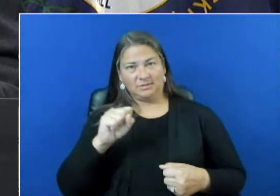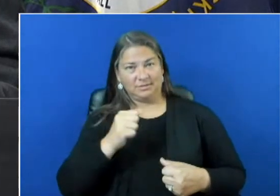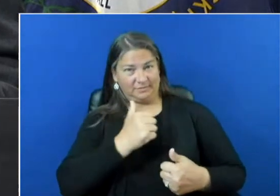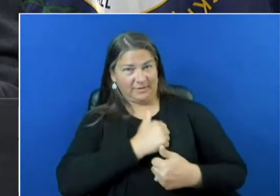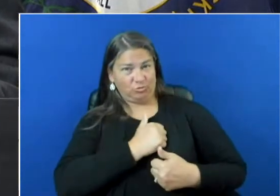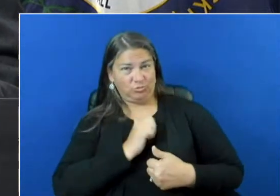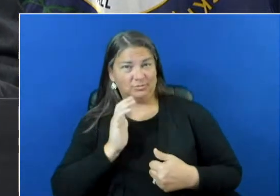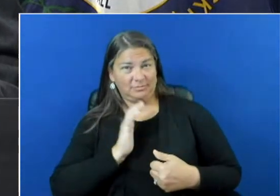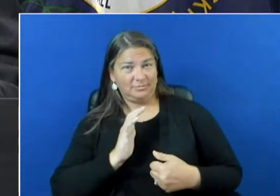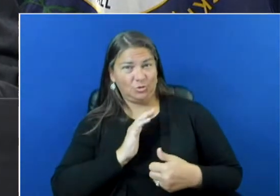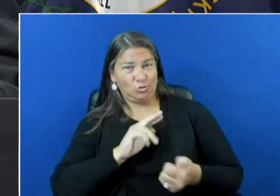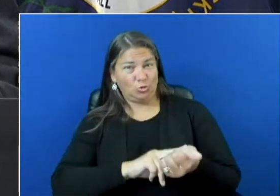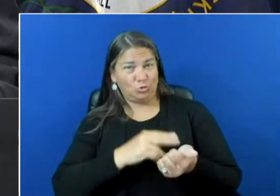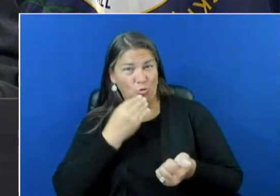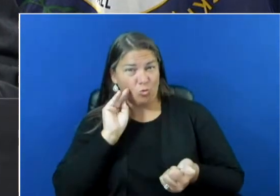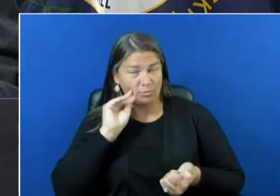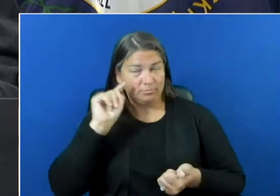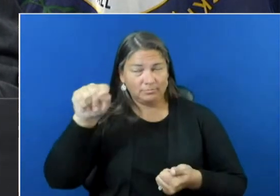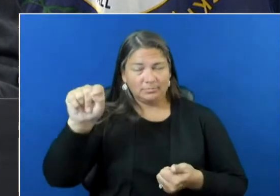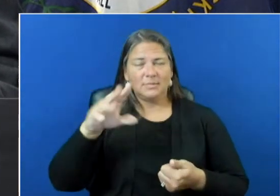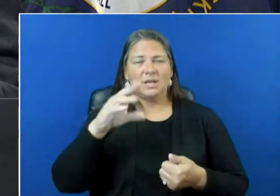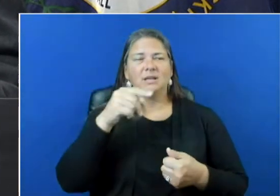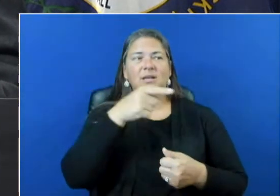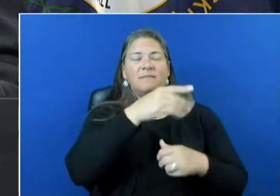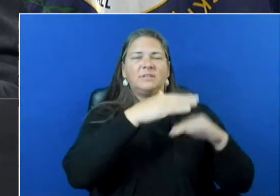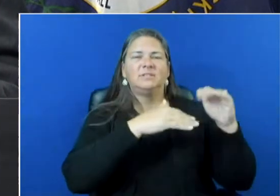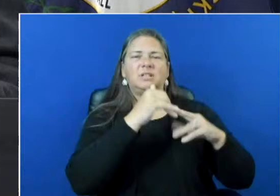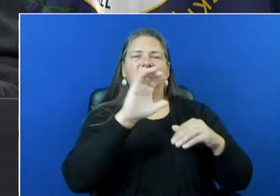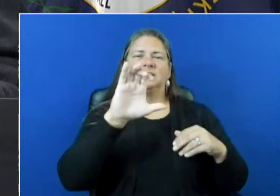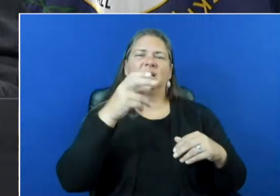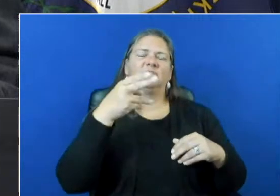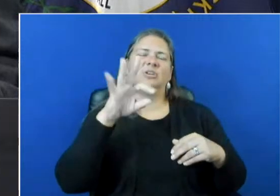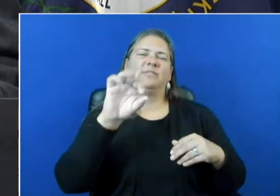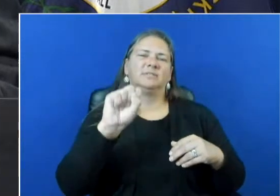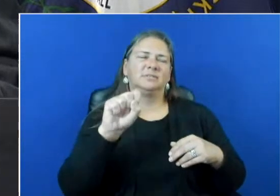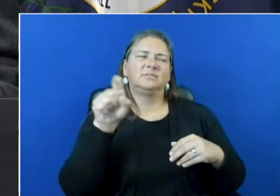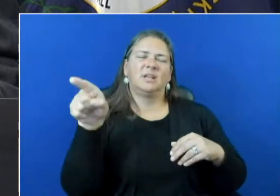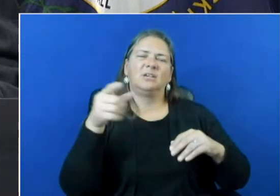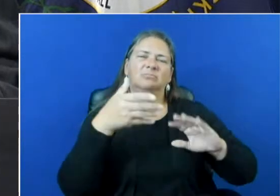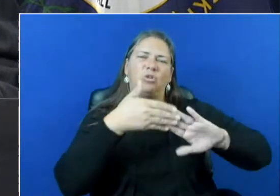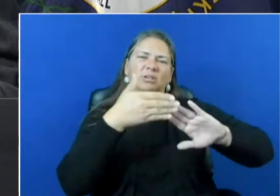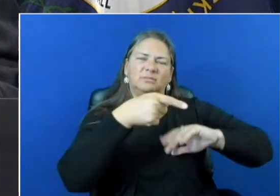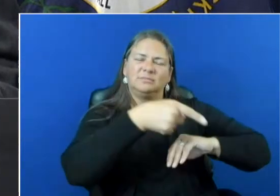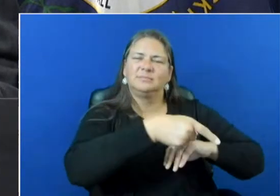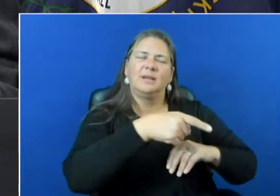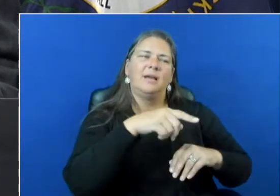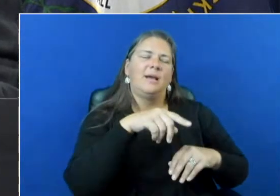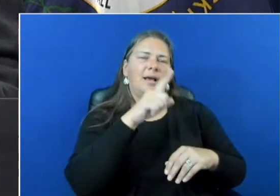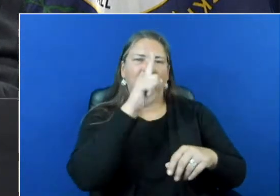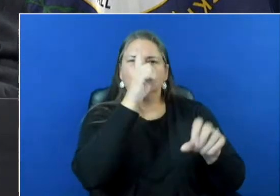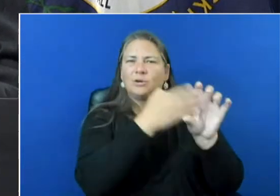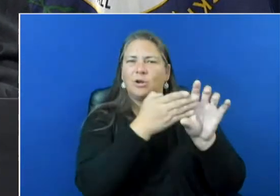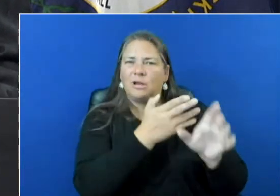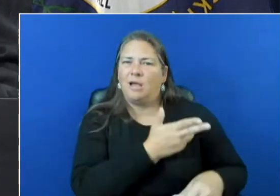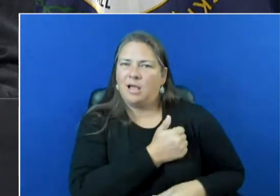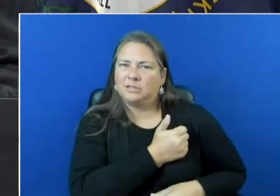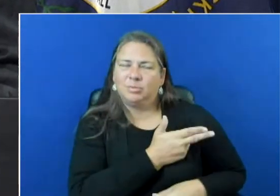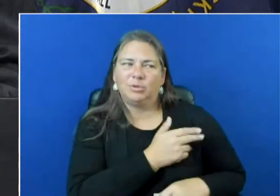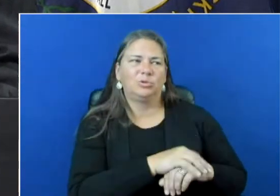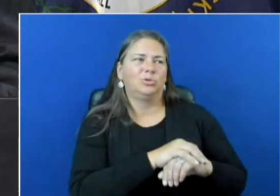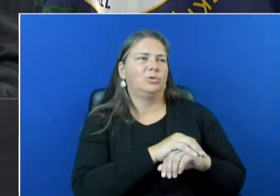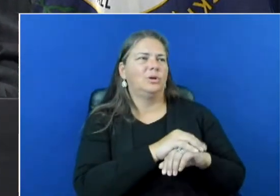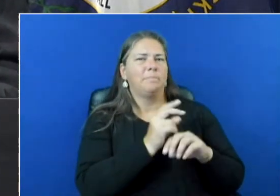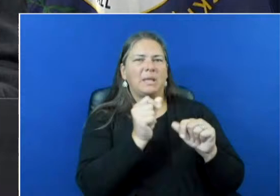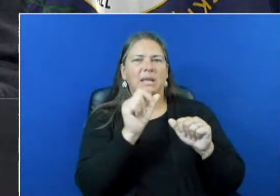those facilities run by the Cabinet for Health and Family Services, our intermediate care facilities, our psychiatric hospitals. We are going to be